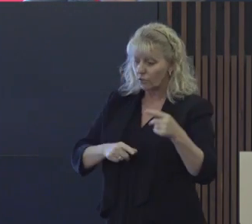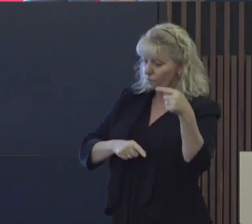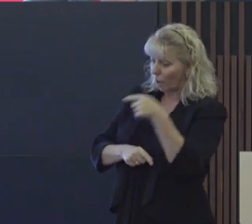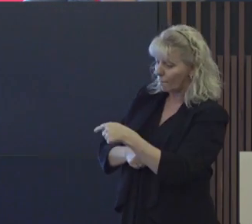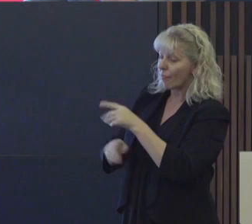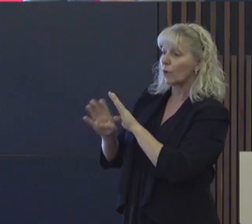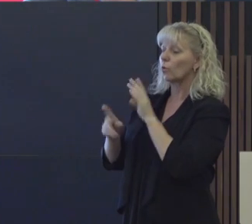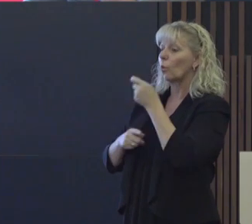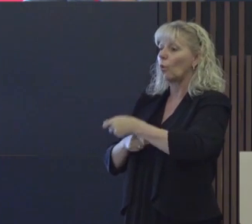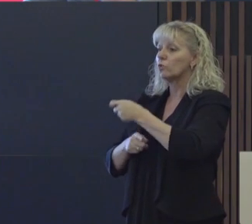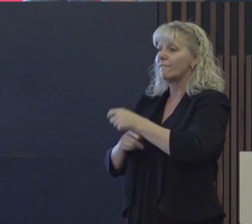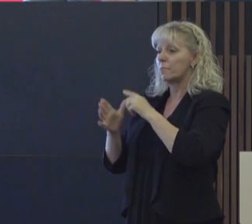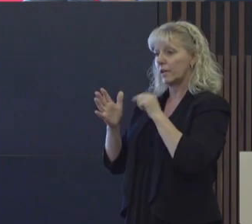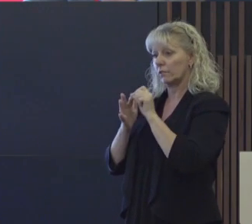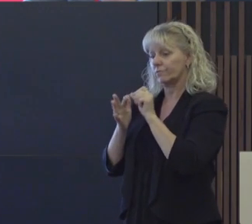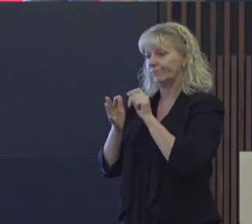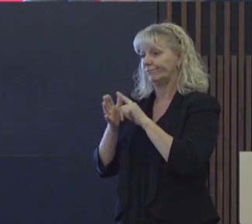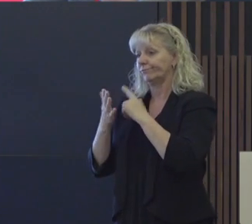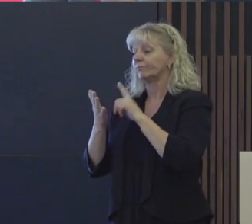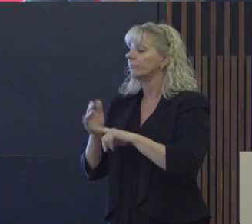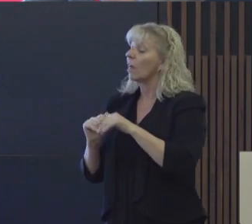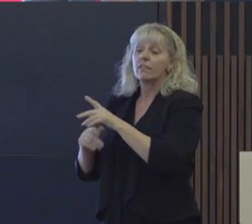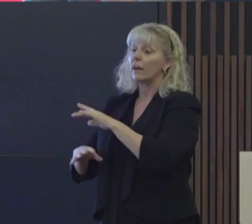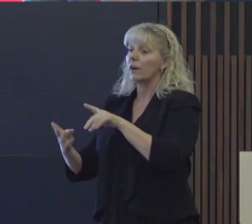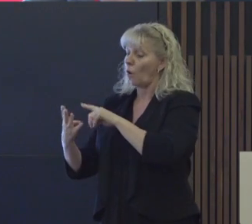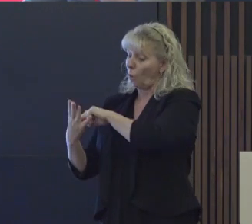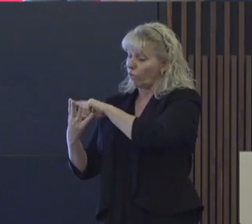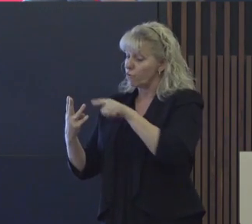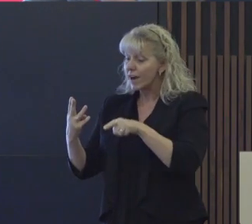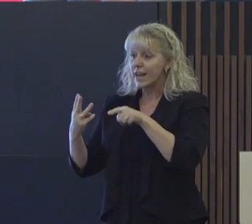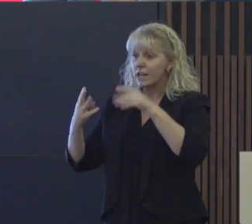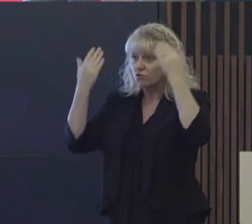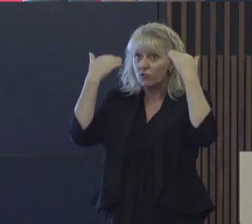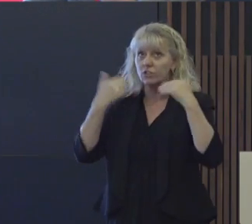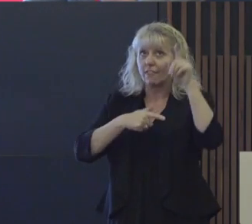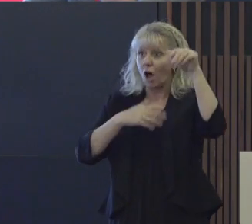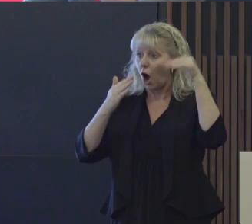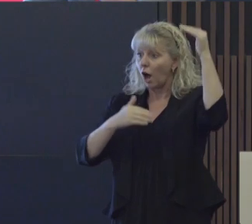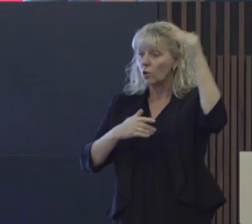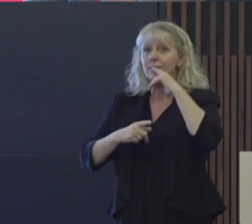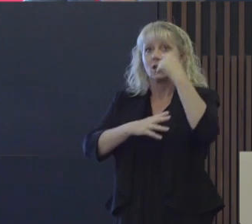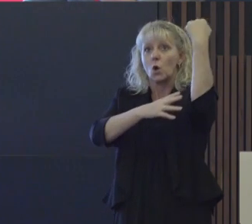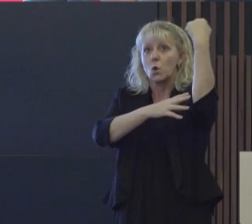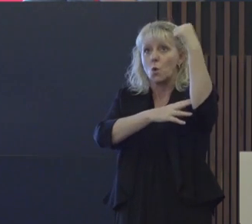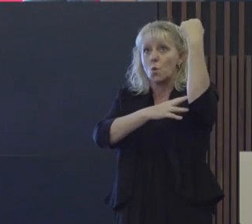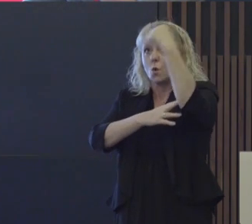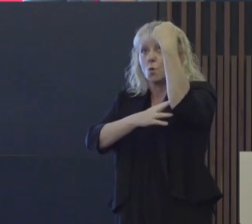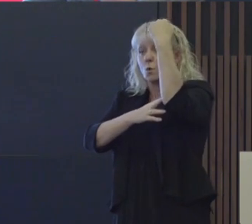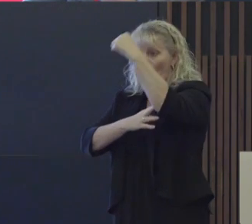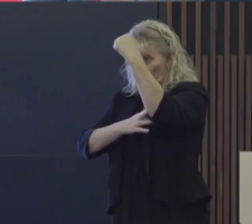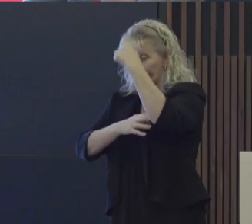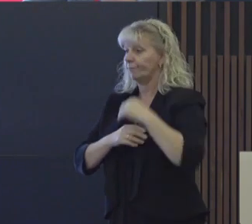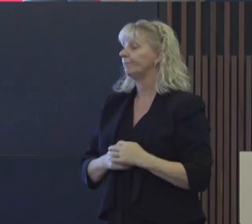Appeal. They weren't successful, and it was unanimous. So all 3 judges in the High Court said no, the decision of